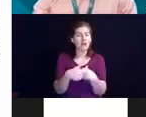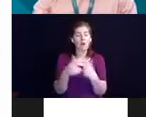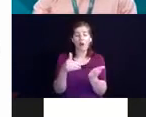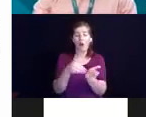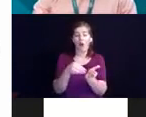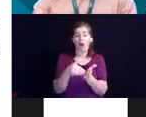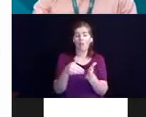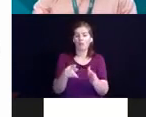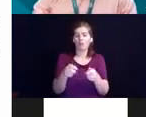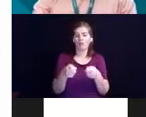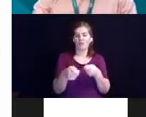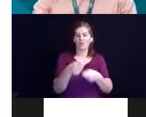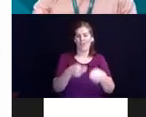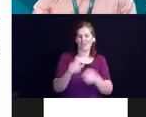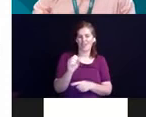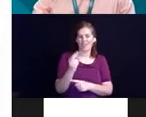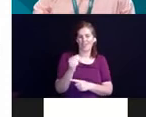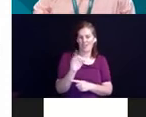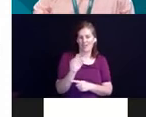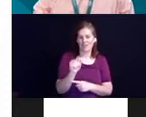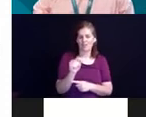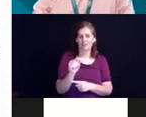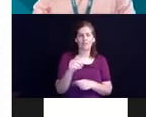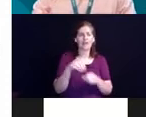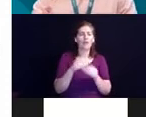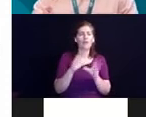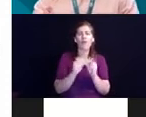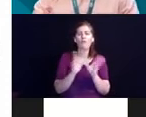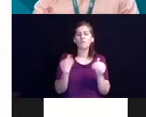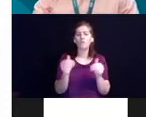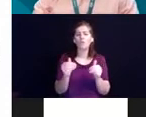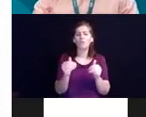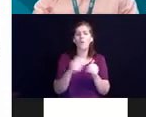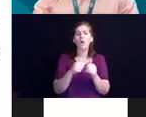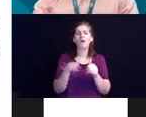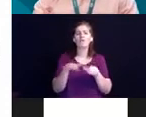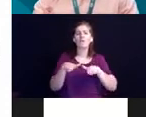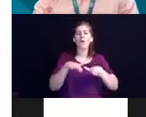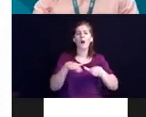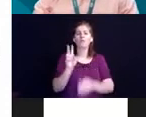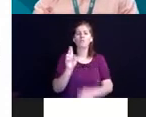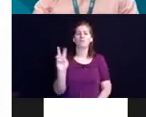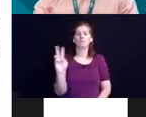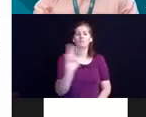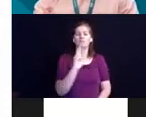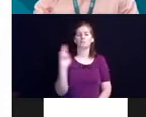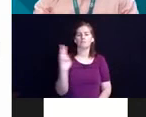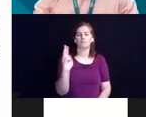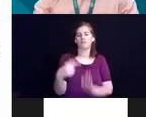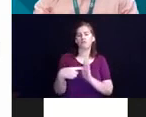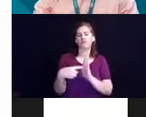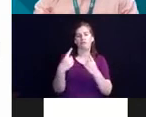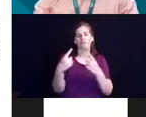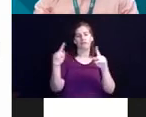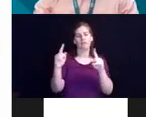at change of shift. They can be done in a conference room or as walk rounds. Walk rounds have been shown to be very effective, and